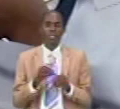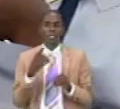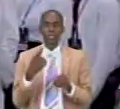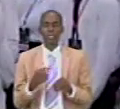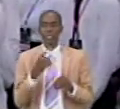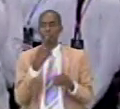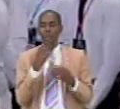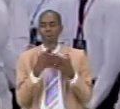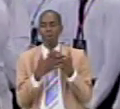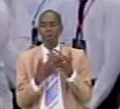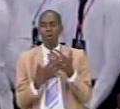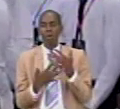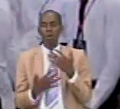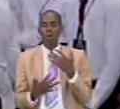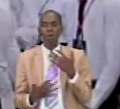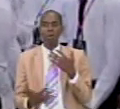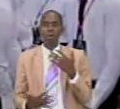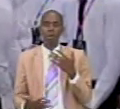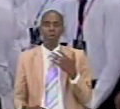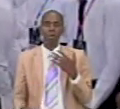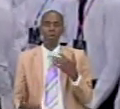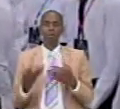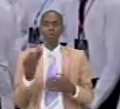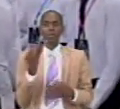in the blood